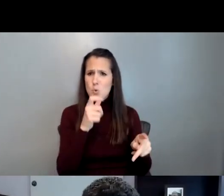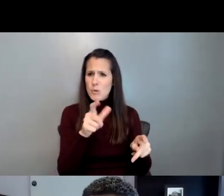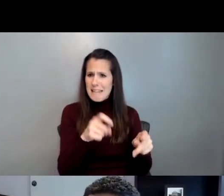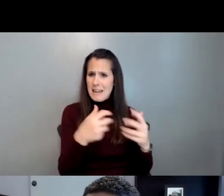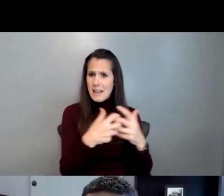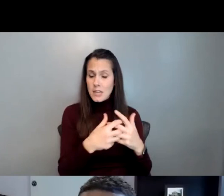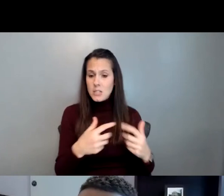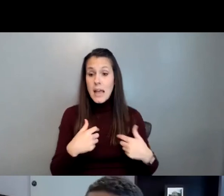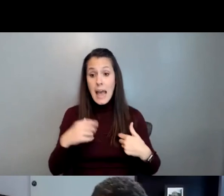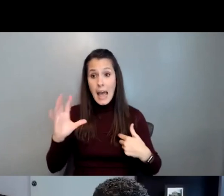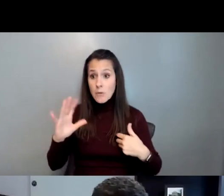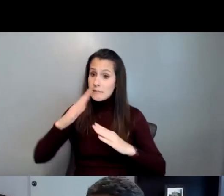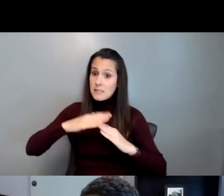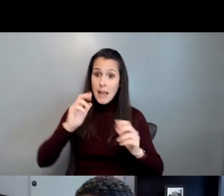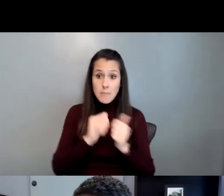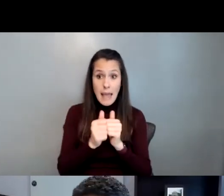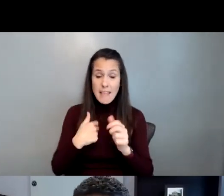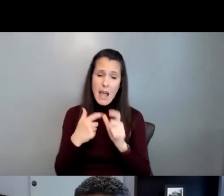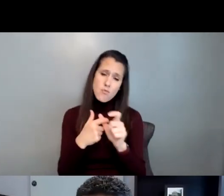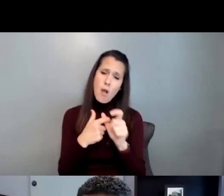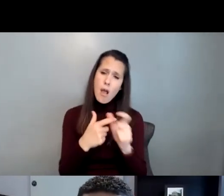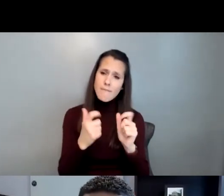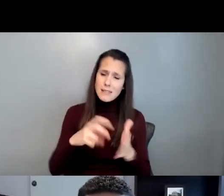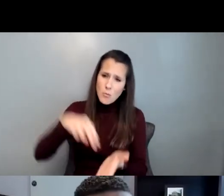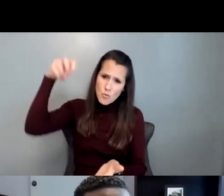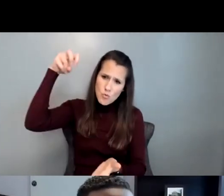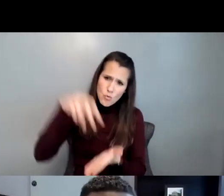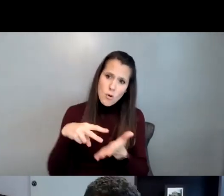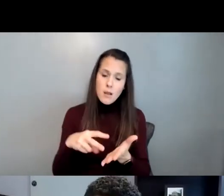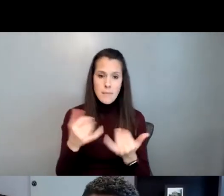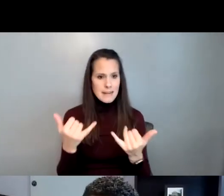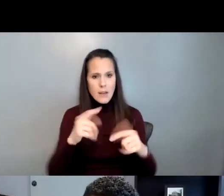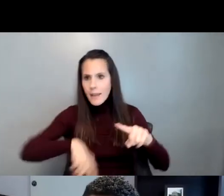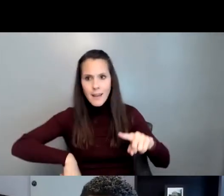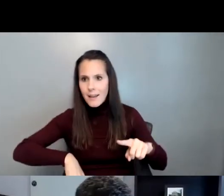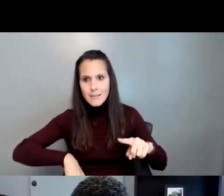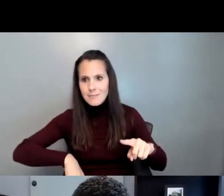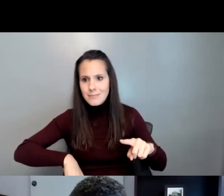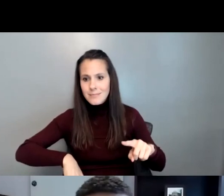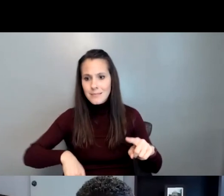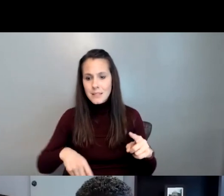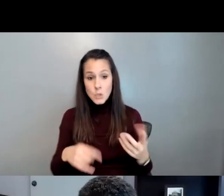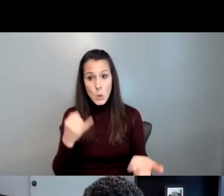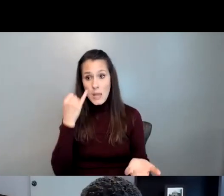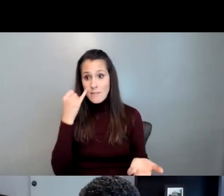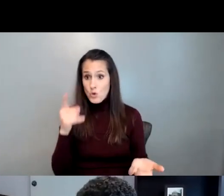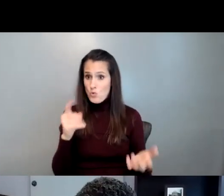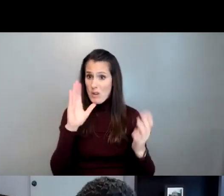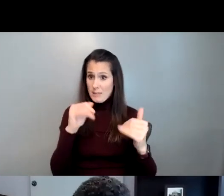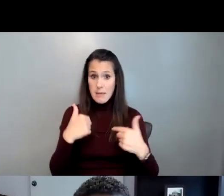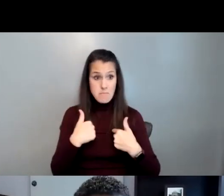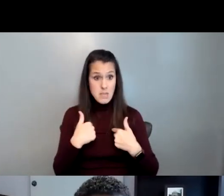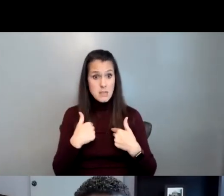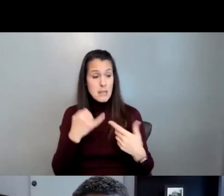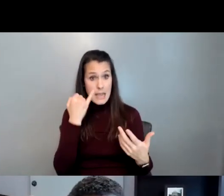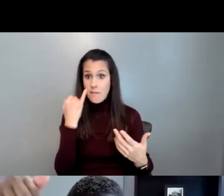an academic All-American athlete, used to run really fast and jump really high, I can't do that anymore. And so if you expected me, if there was a